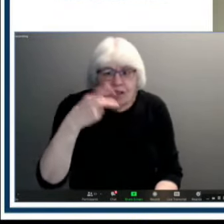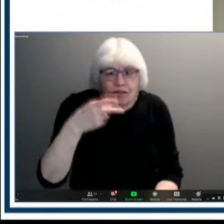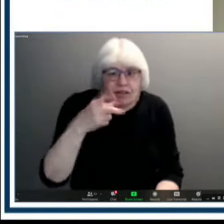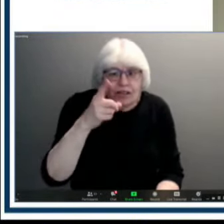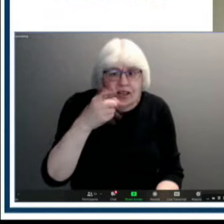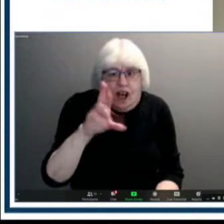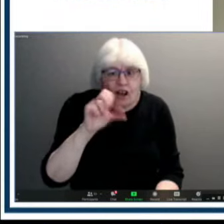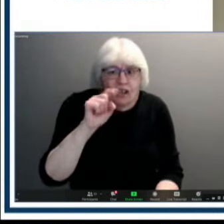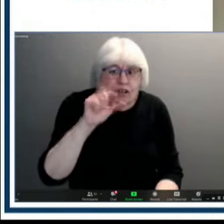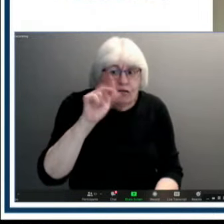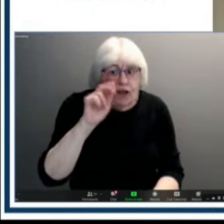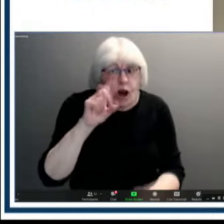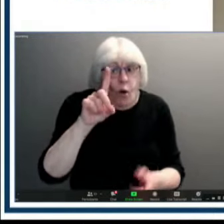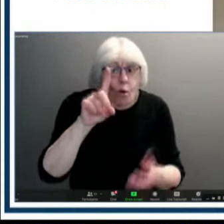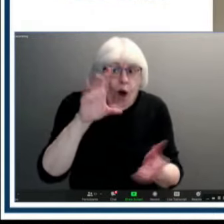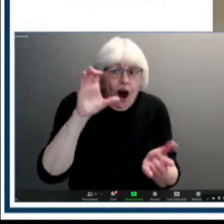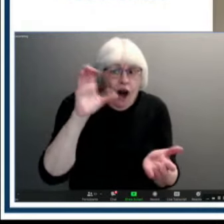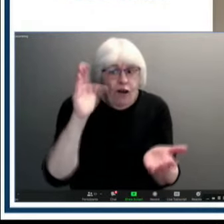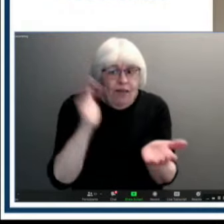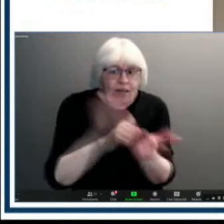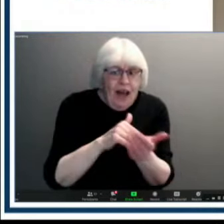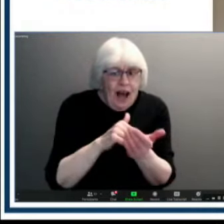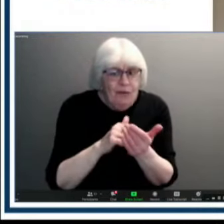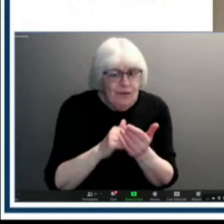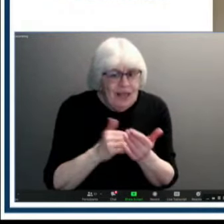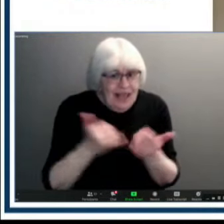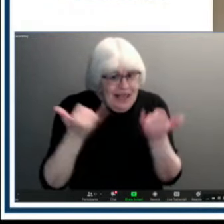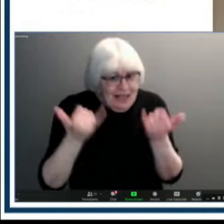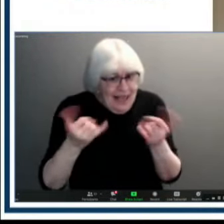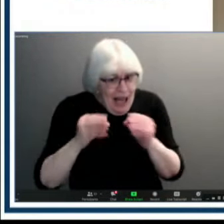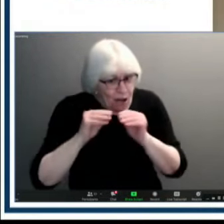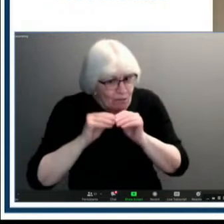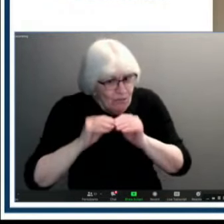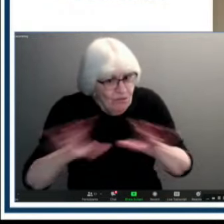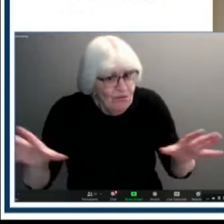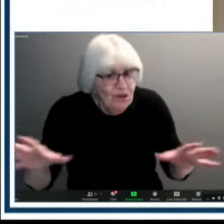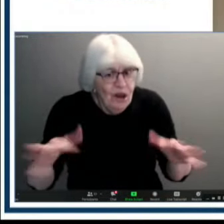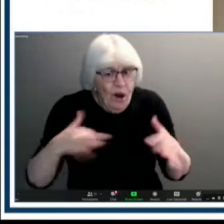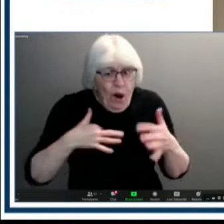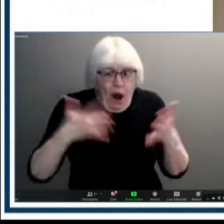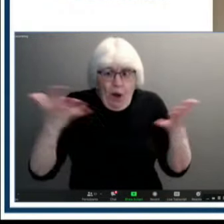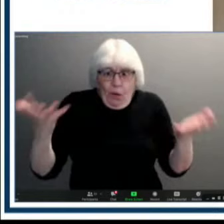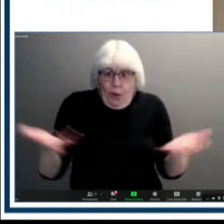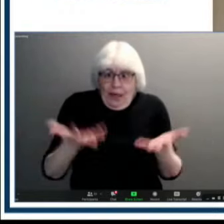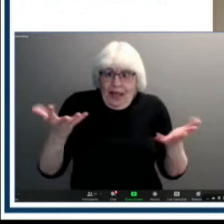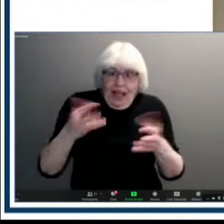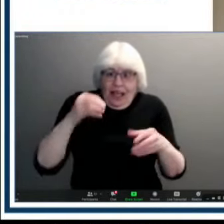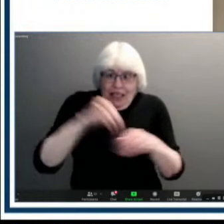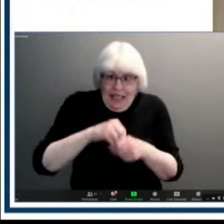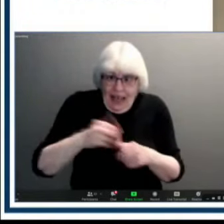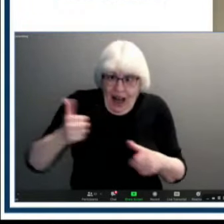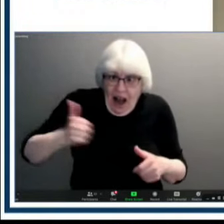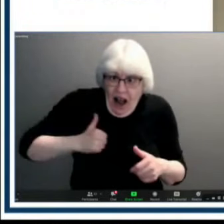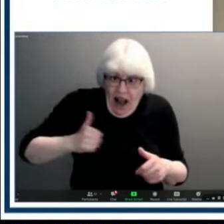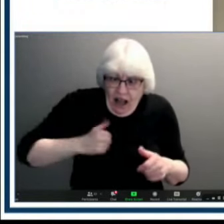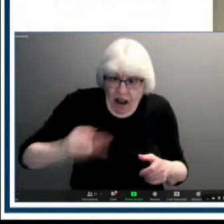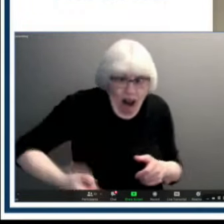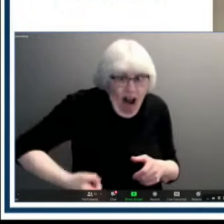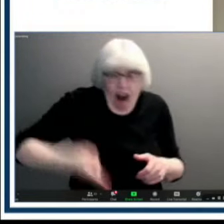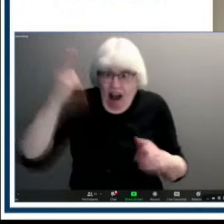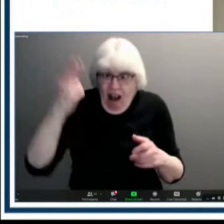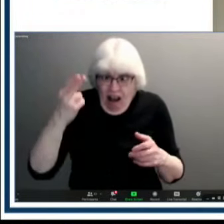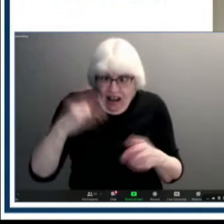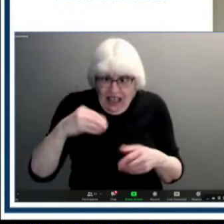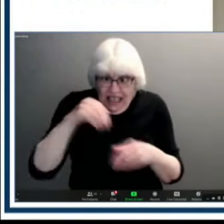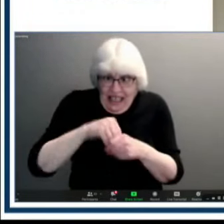of the severity of the outbreak here? Are we in fact the highest in Canada at this point in terms of our outbreak? I haven't looked at that